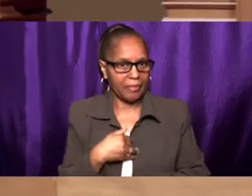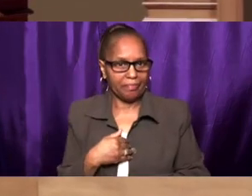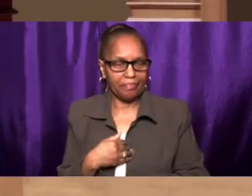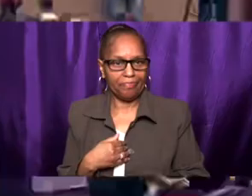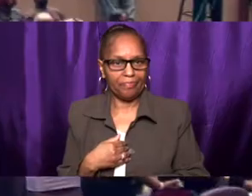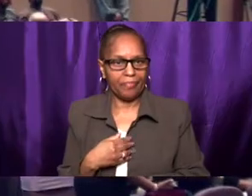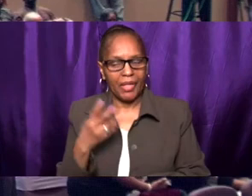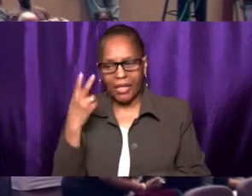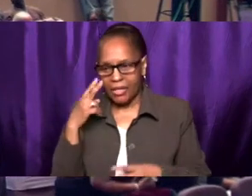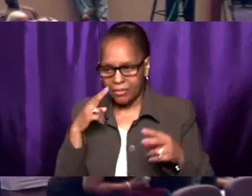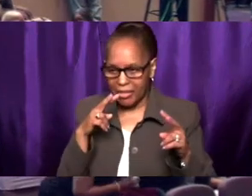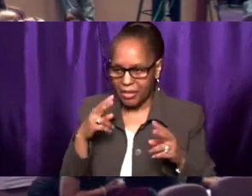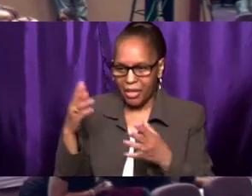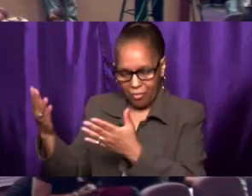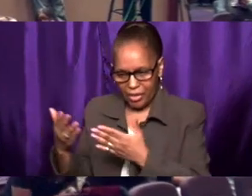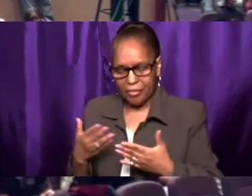Look at somebody and say, bring him to me.